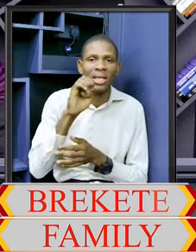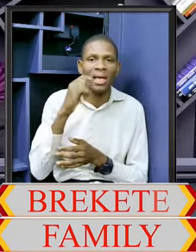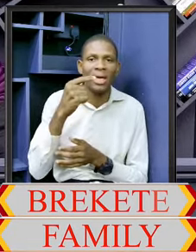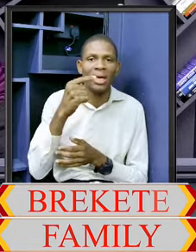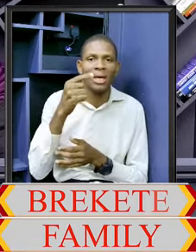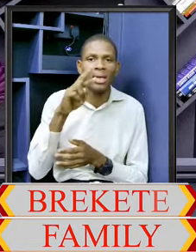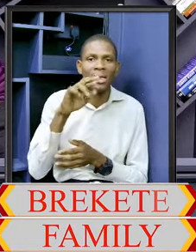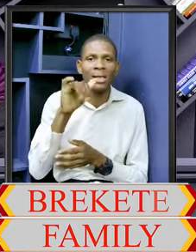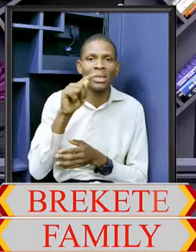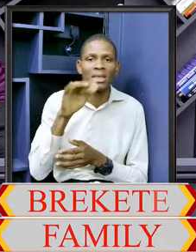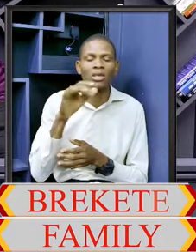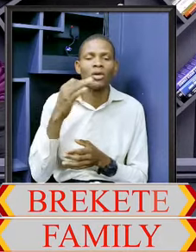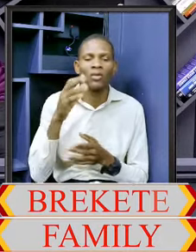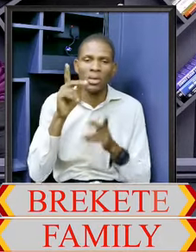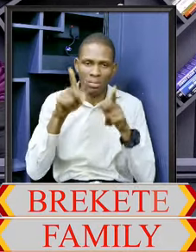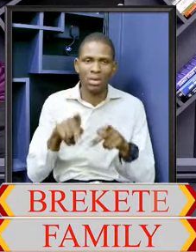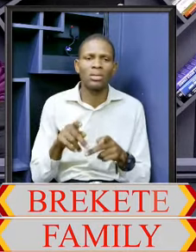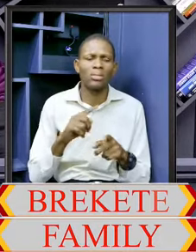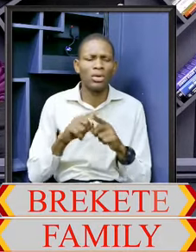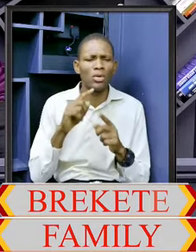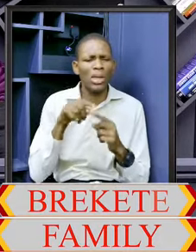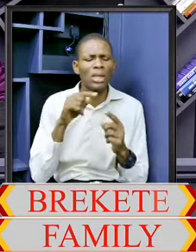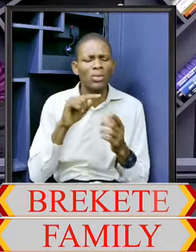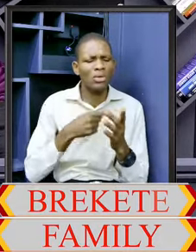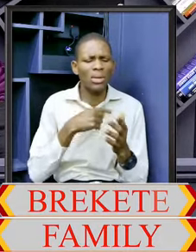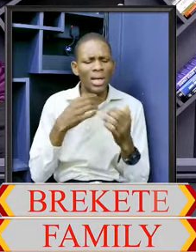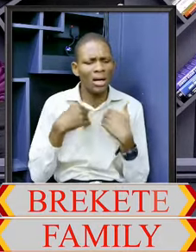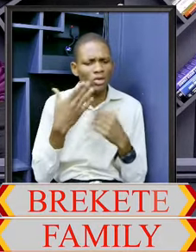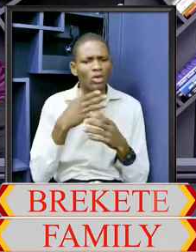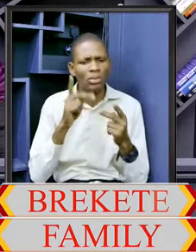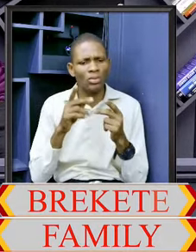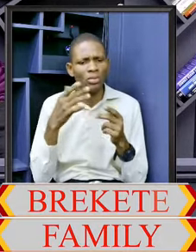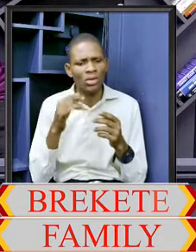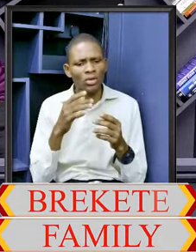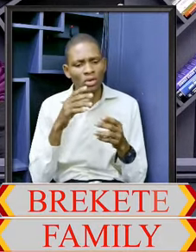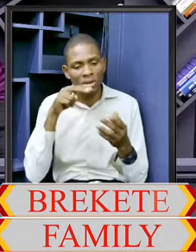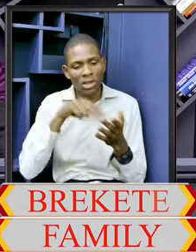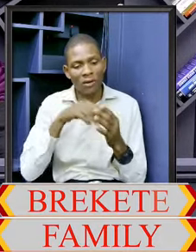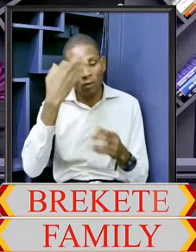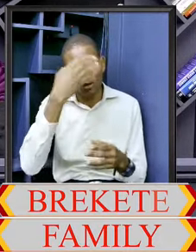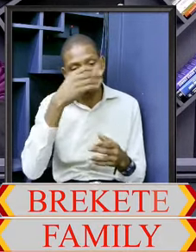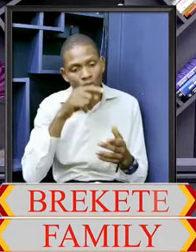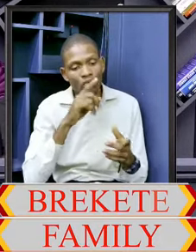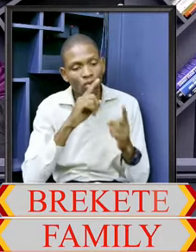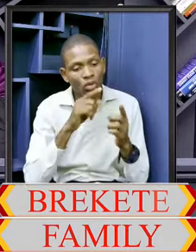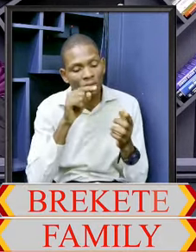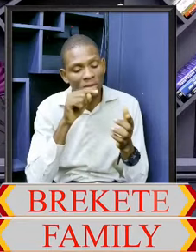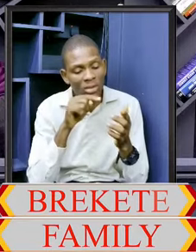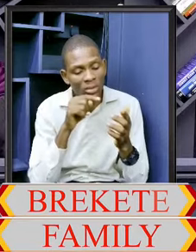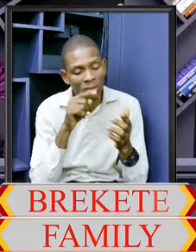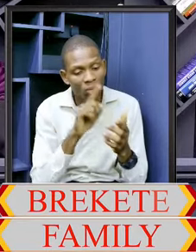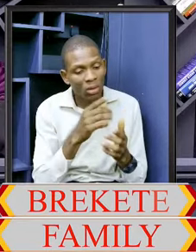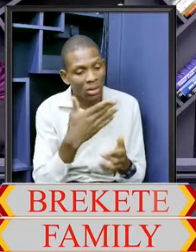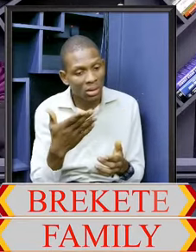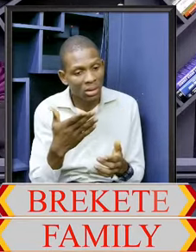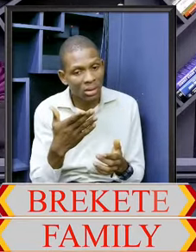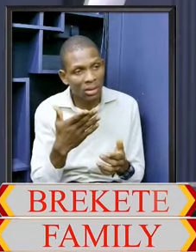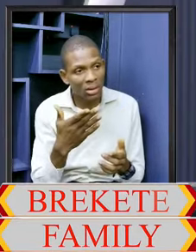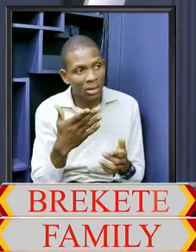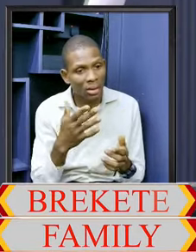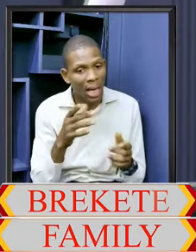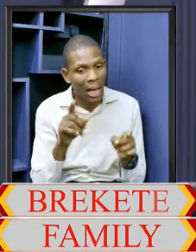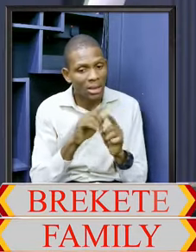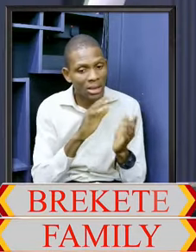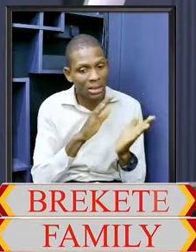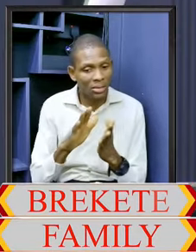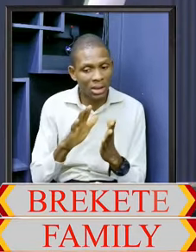on a discuss. But once you get human beings, where we say they go stay in front of you, they go talk one thing, and then as